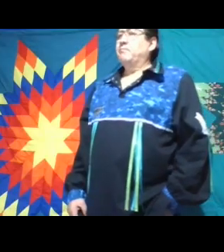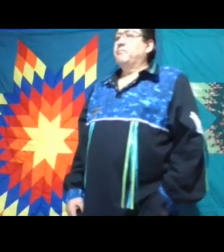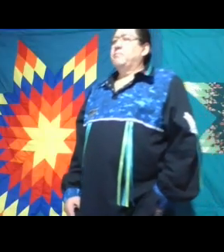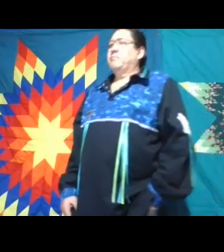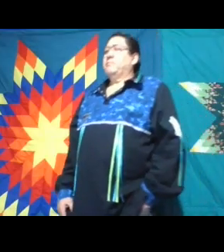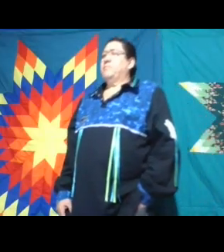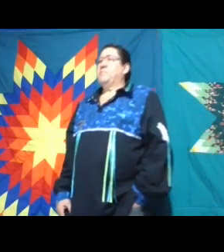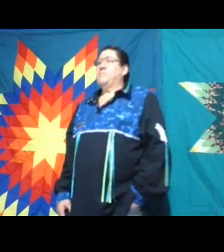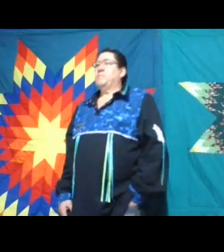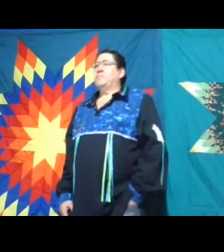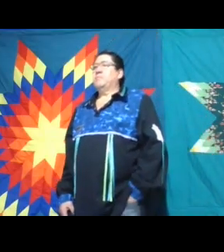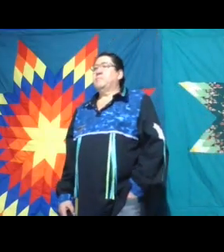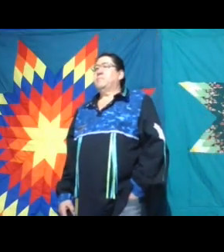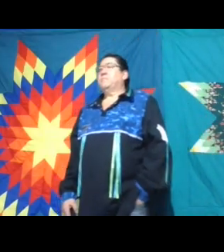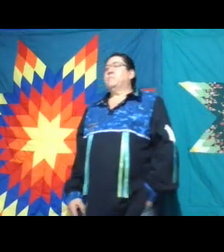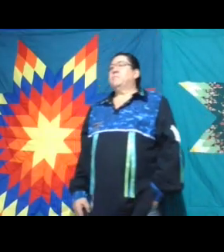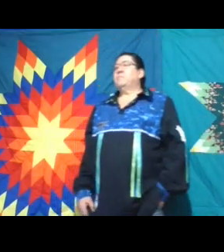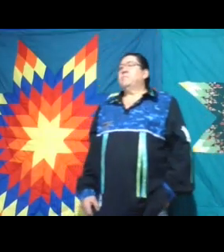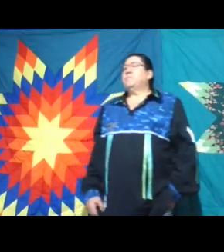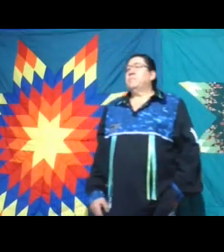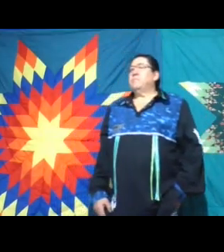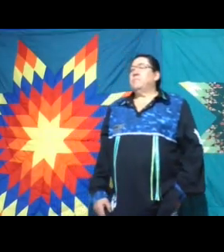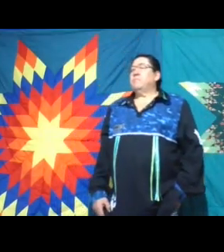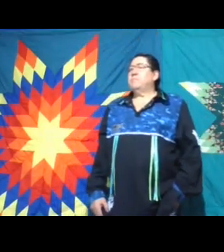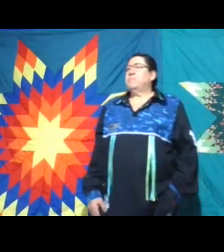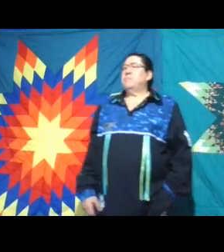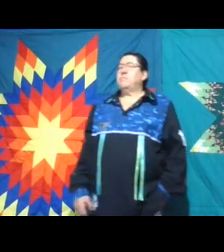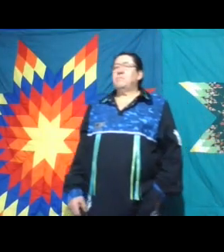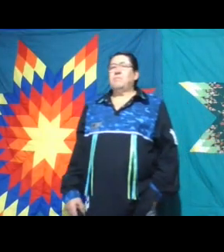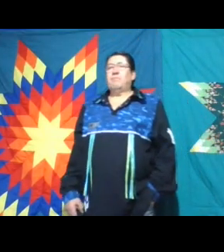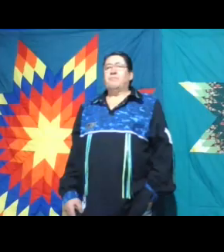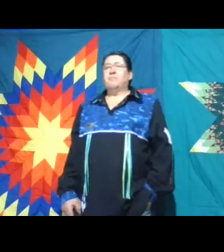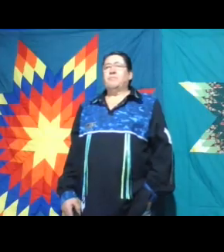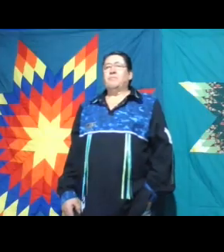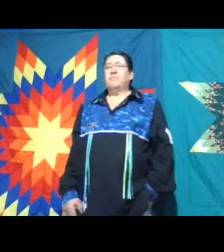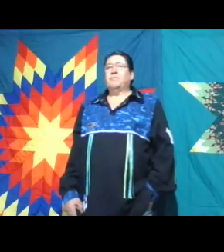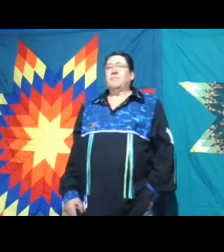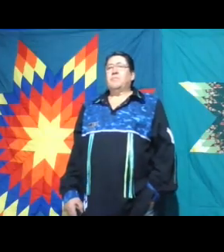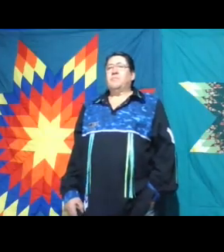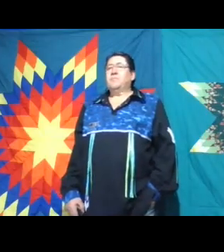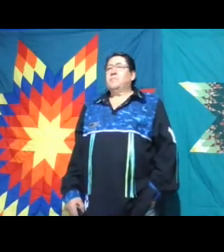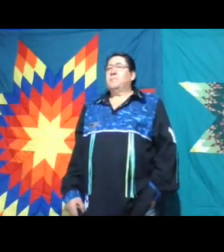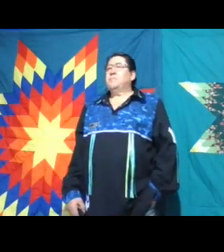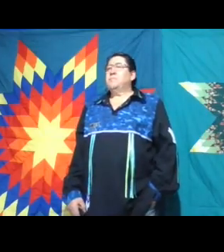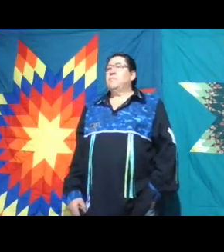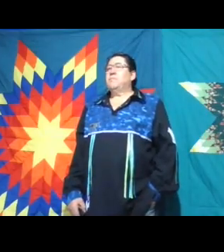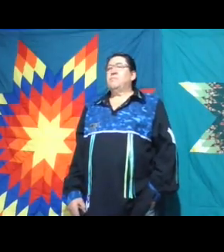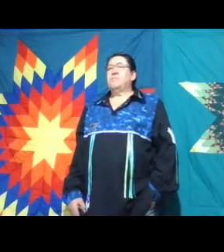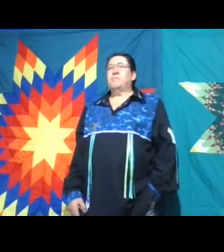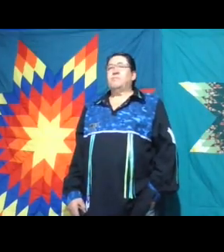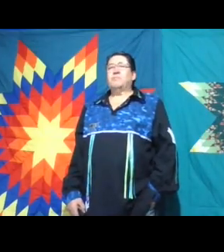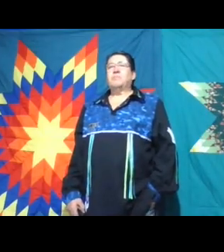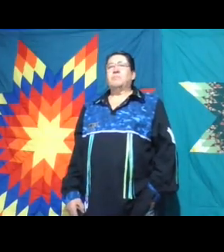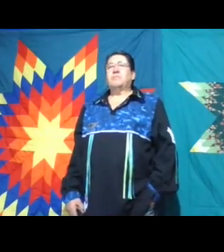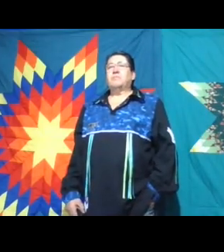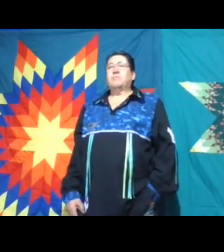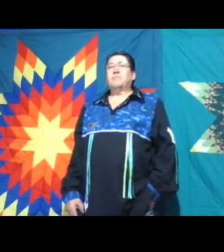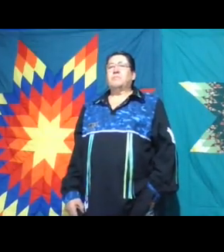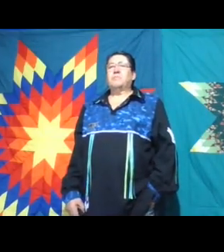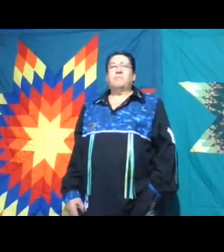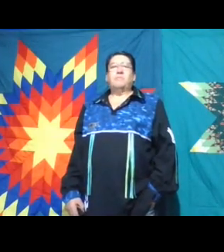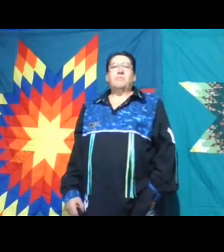on the line, all of our participants are muted. So if you're having any difficulties, please check your audio settings, and you can send a message to